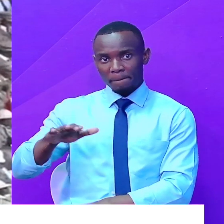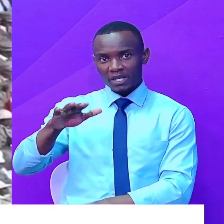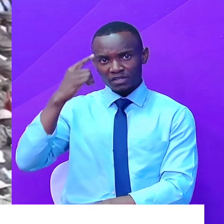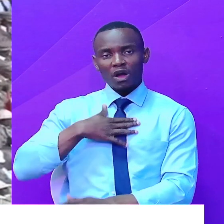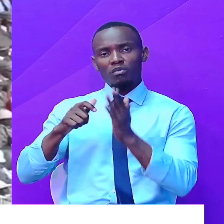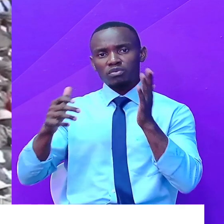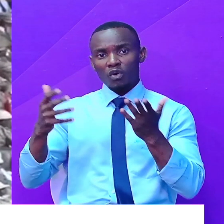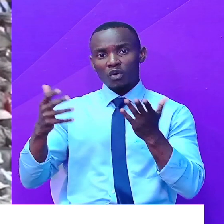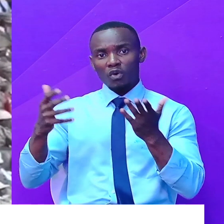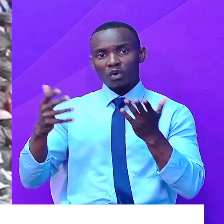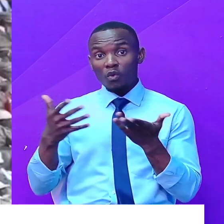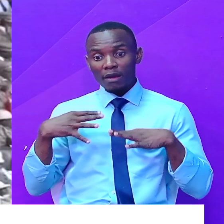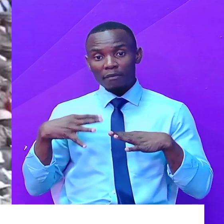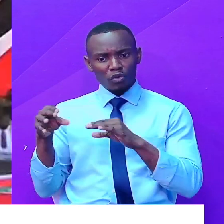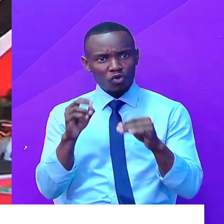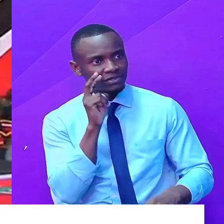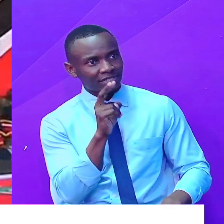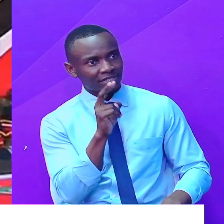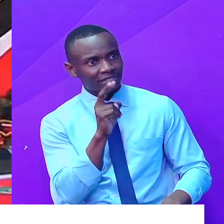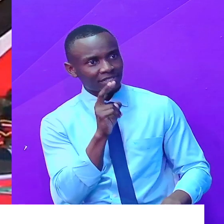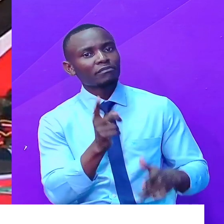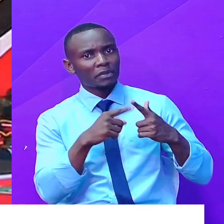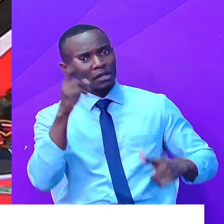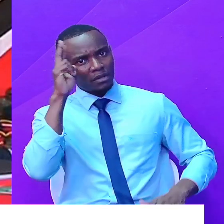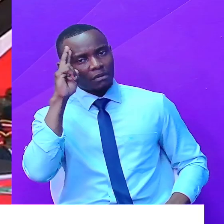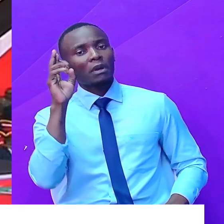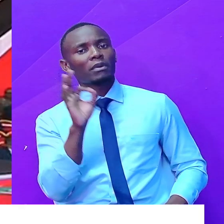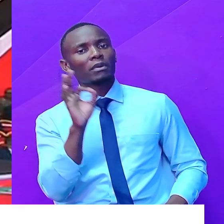remembrance. Second, build